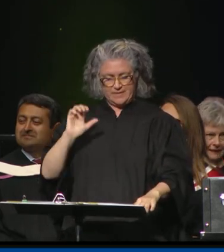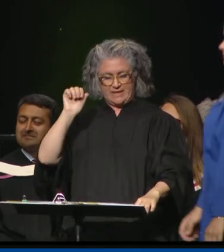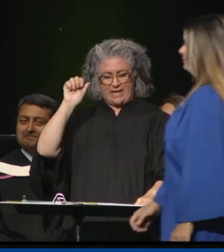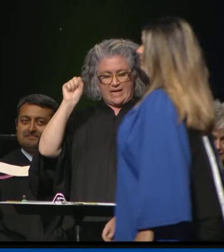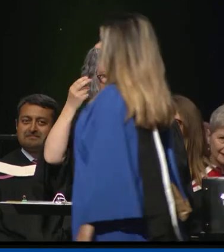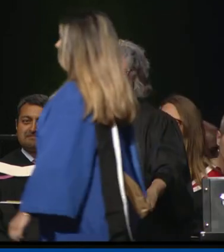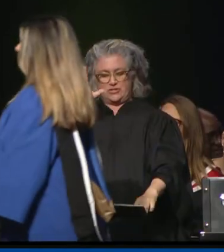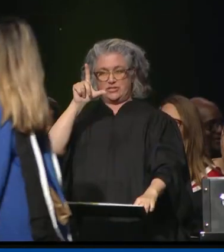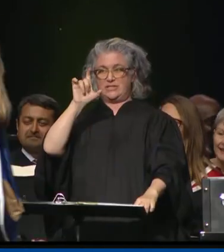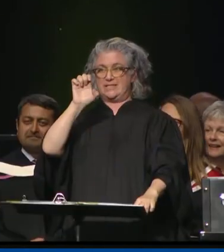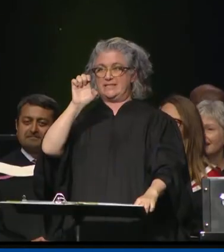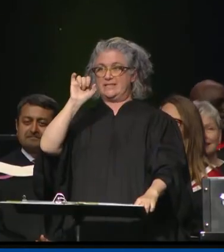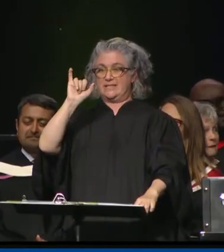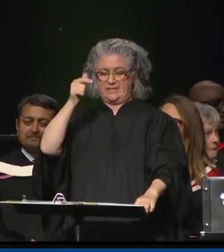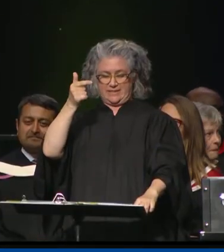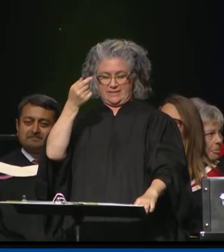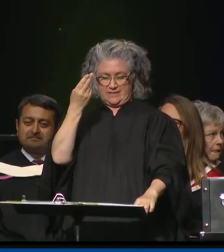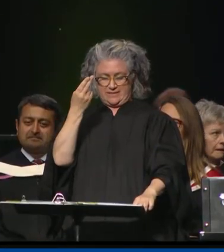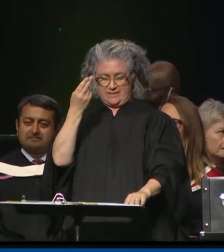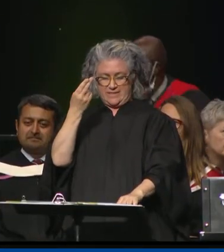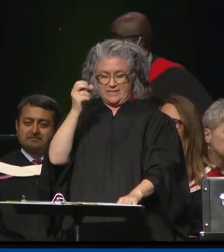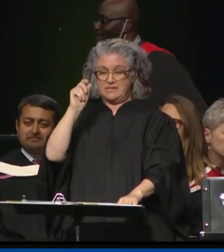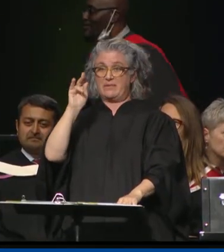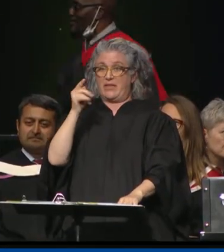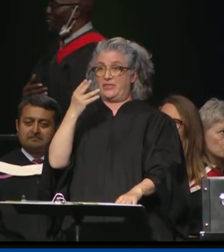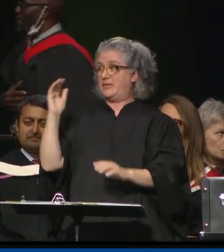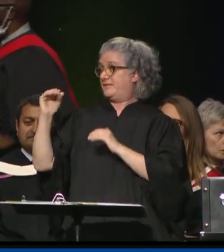Ashley Smith, with distinction.